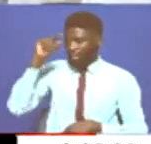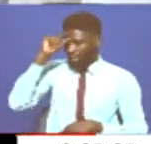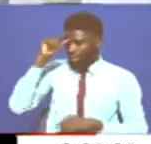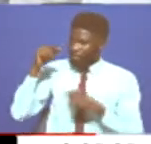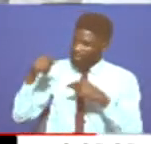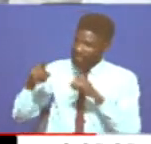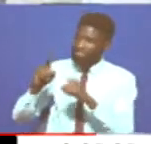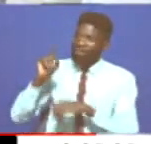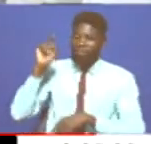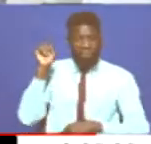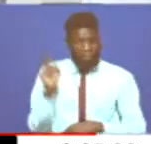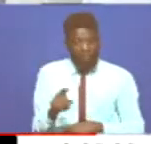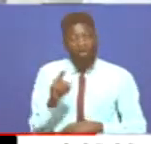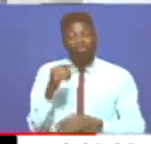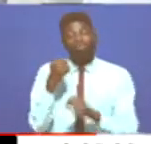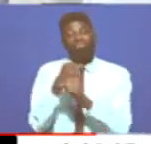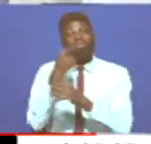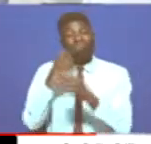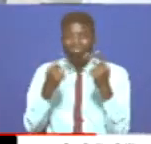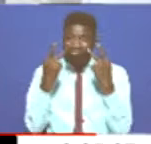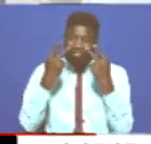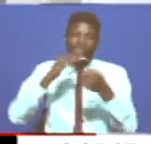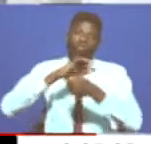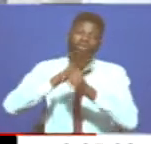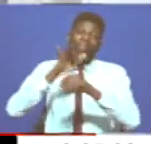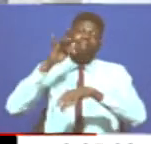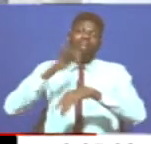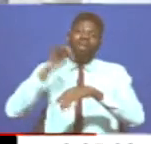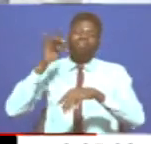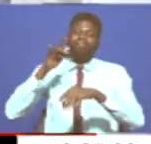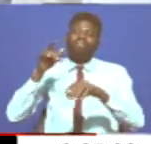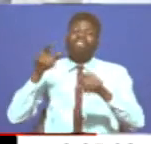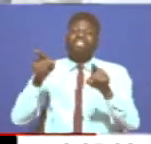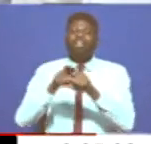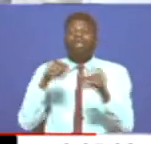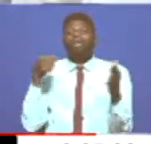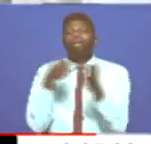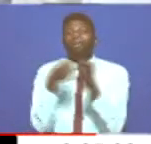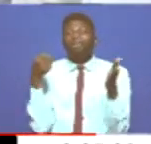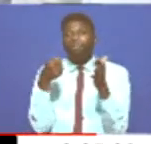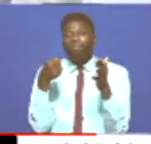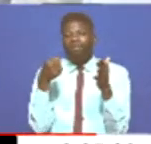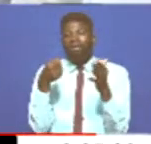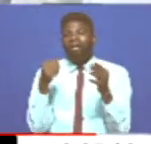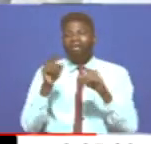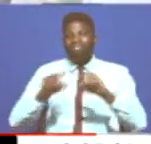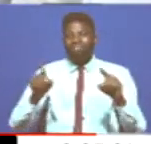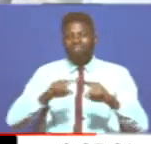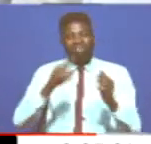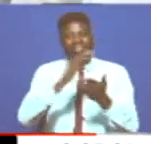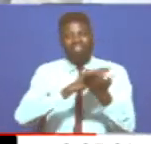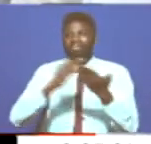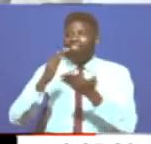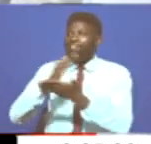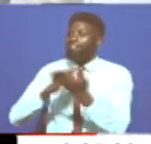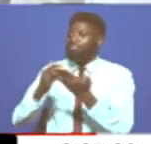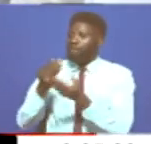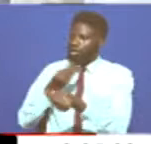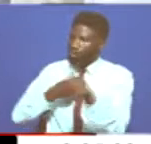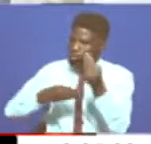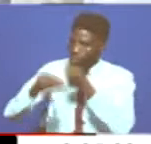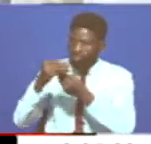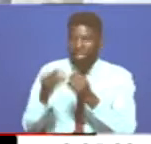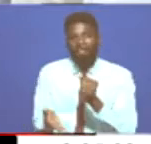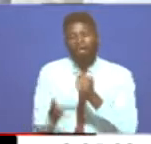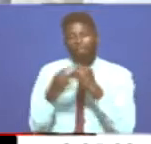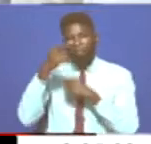effects and the impact they have on the different sectors of the economy in order to formulate policy